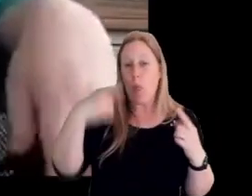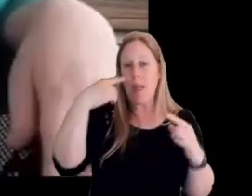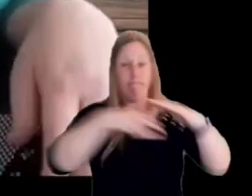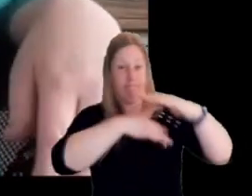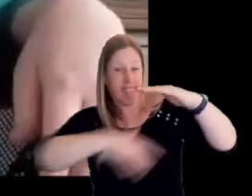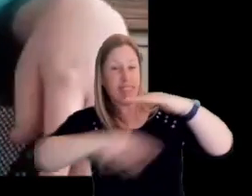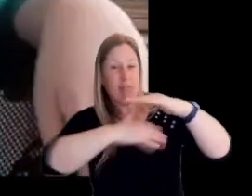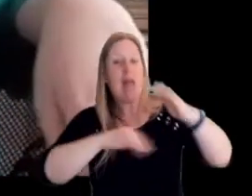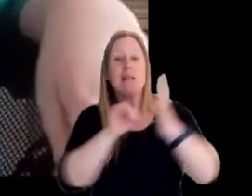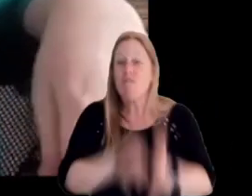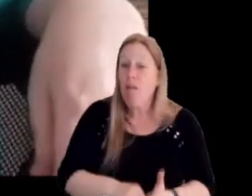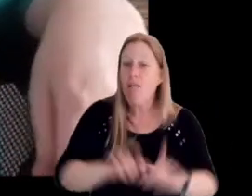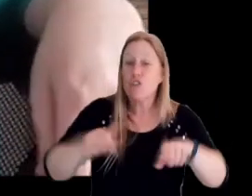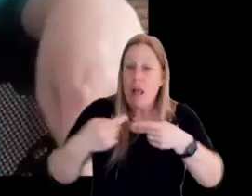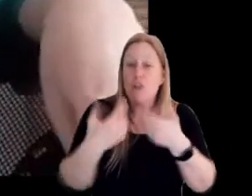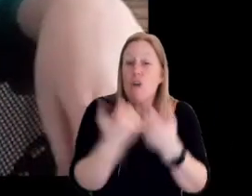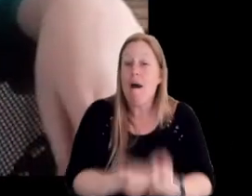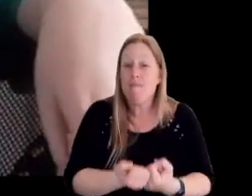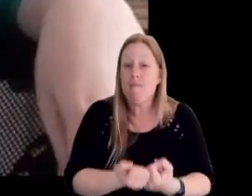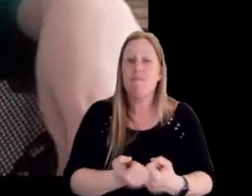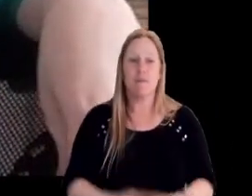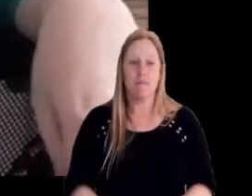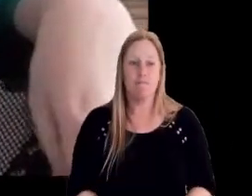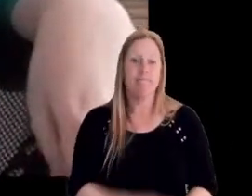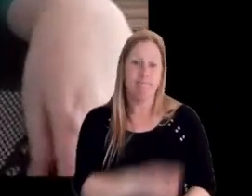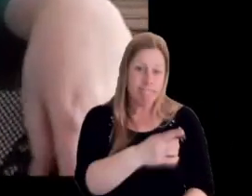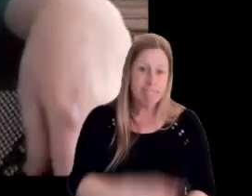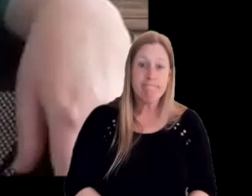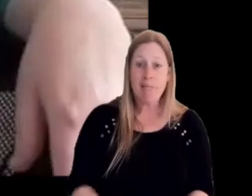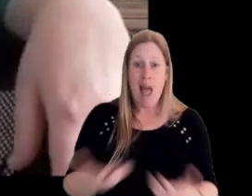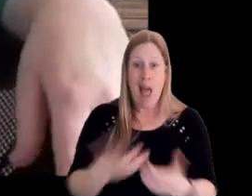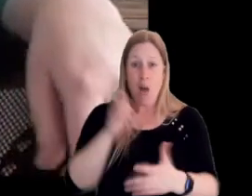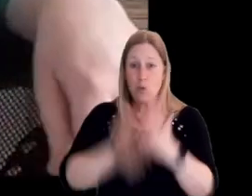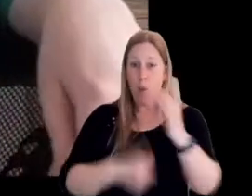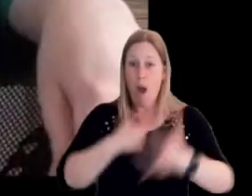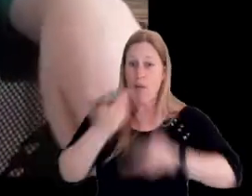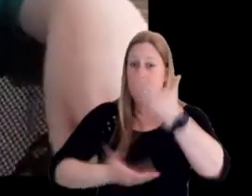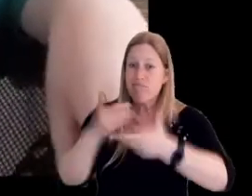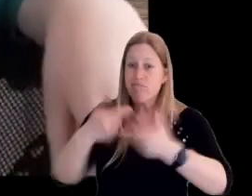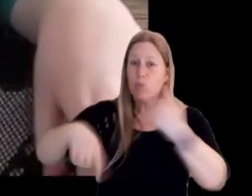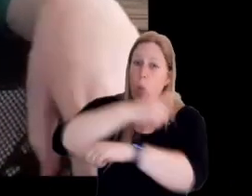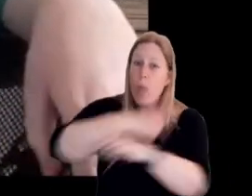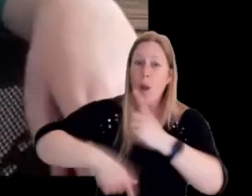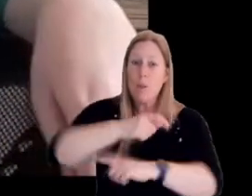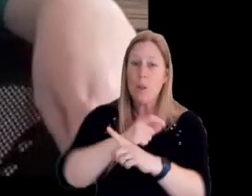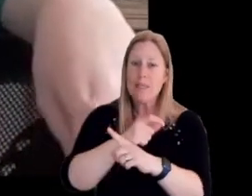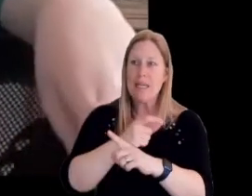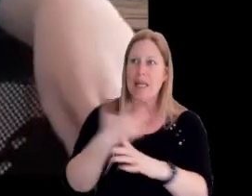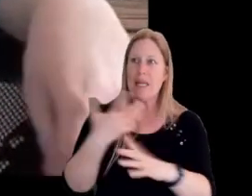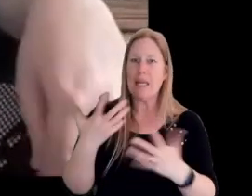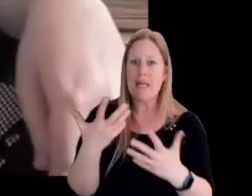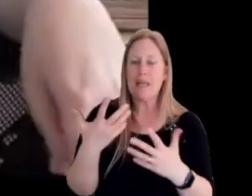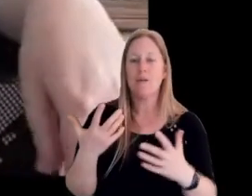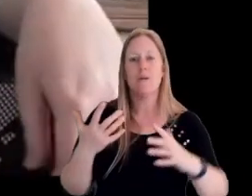difficult things. That was also my worry, I think, for, like, how am I going to communicate that to my community